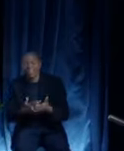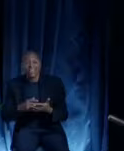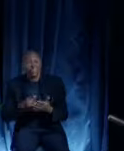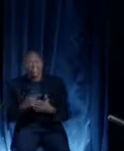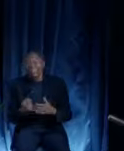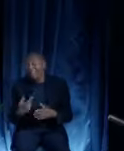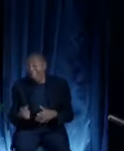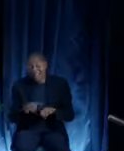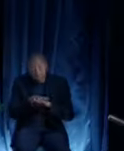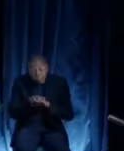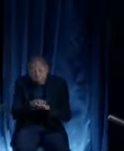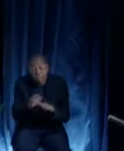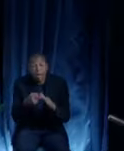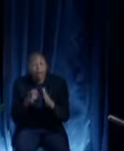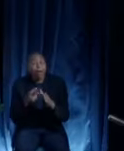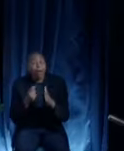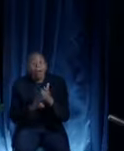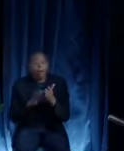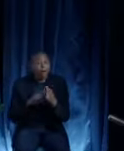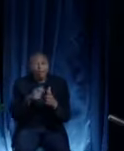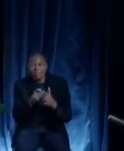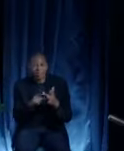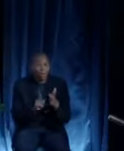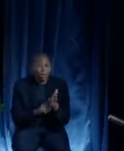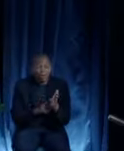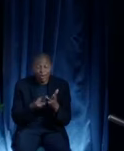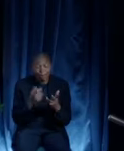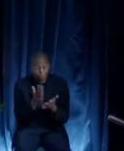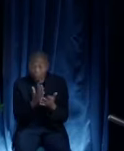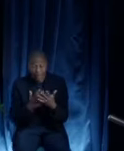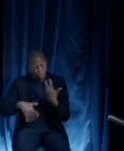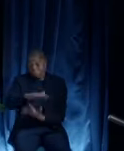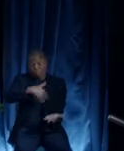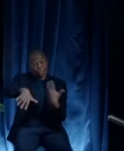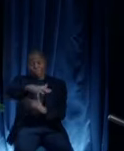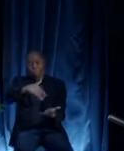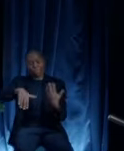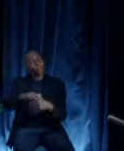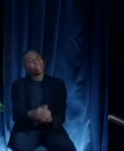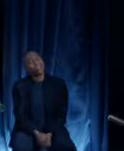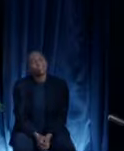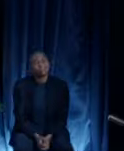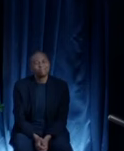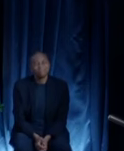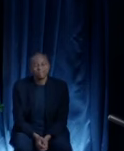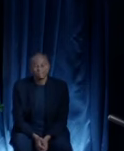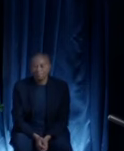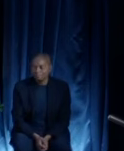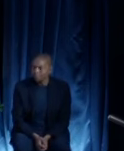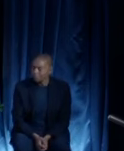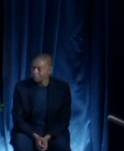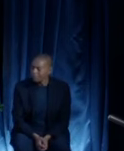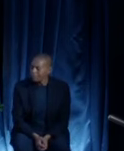it's quite it's quite exotically populated in that sense. And I gather there was a